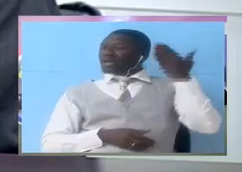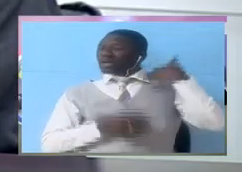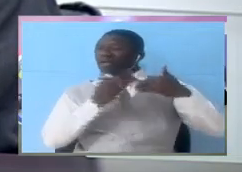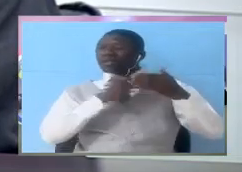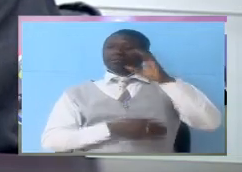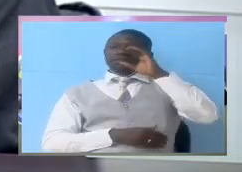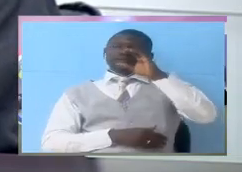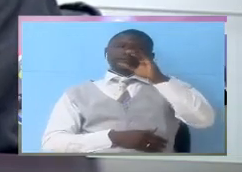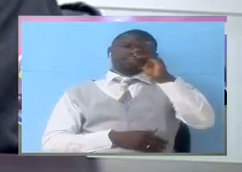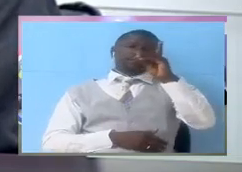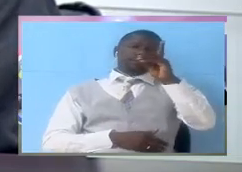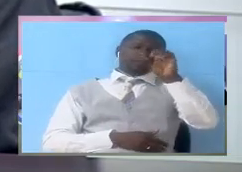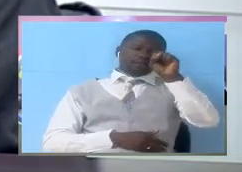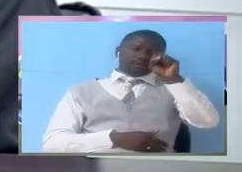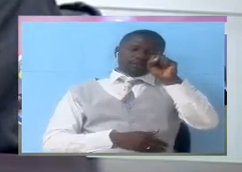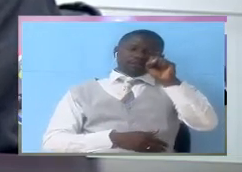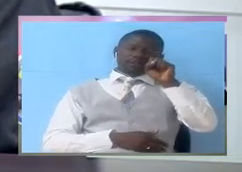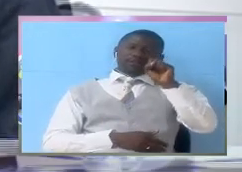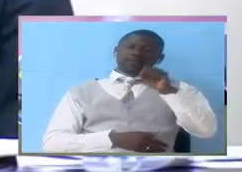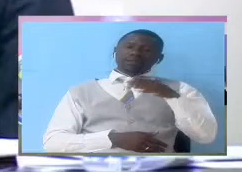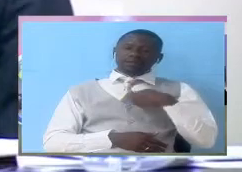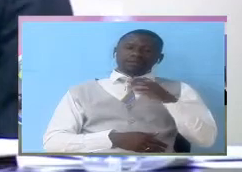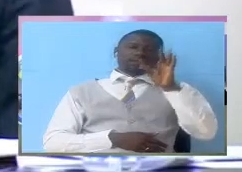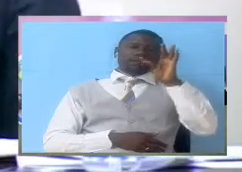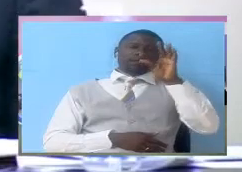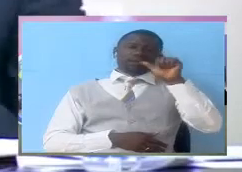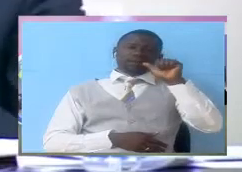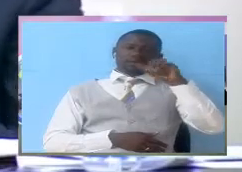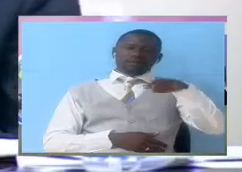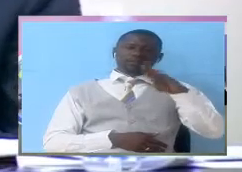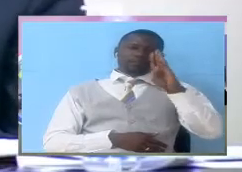defense staff, Lang Tombong Tamba. Why do you say that?